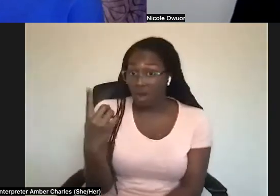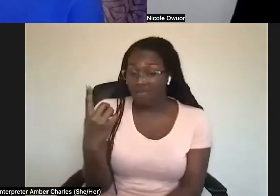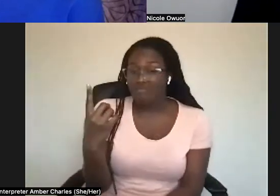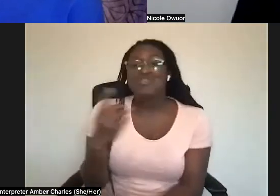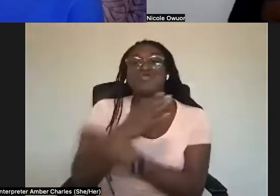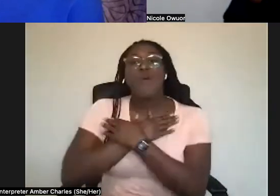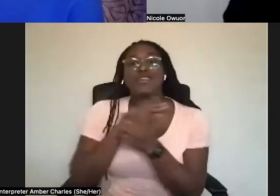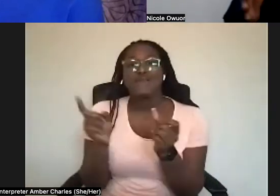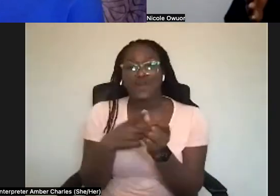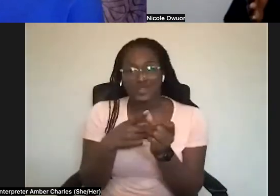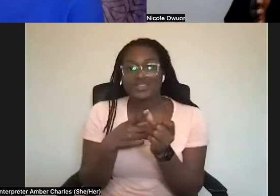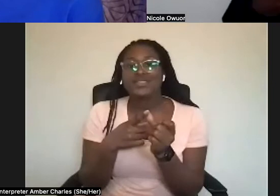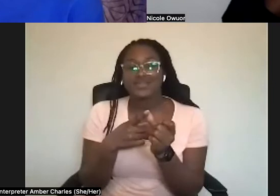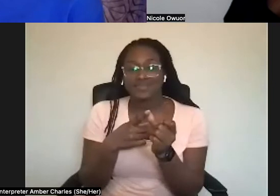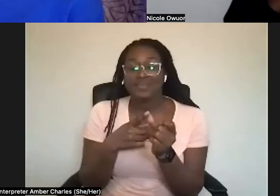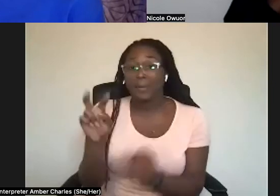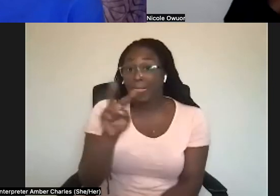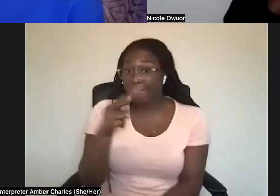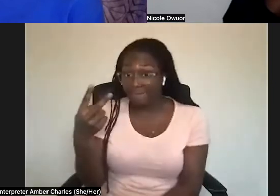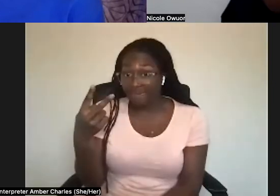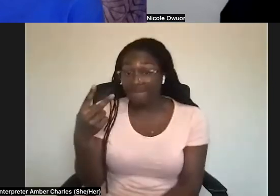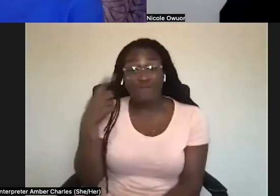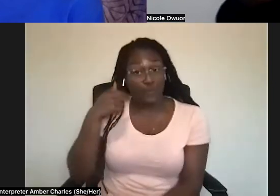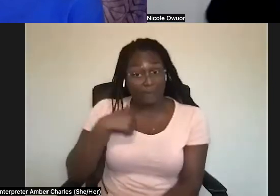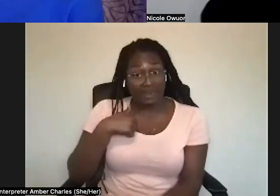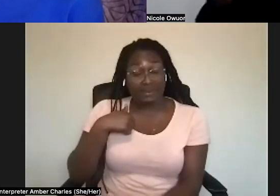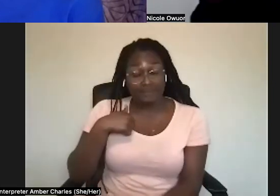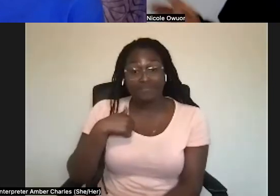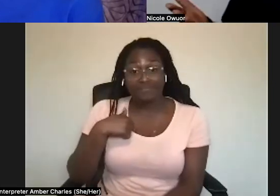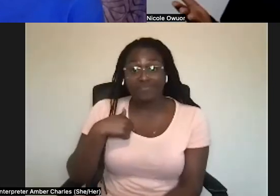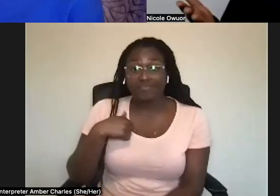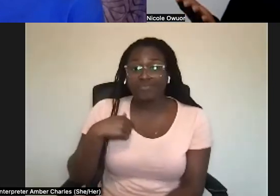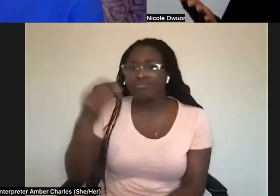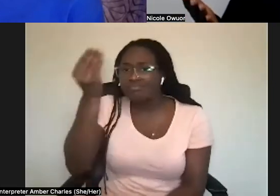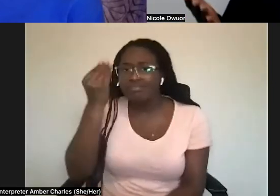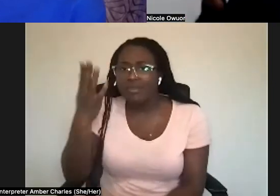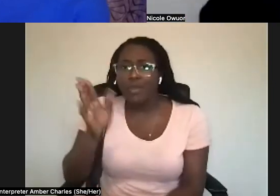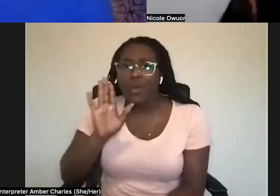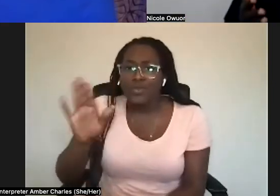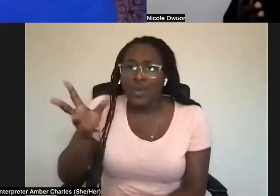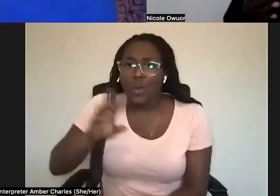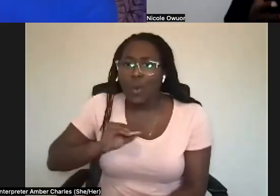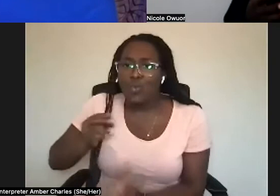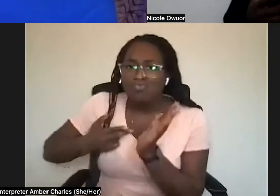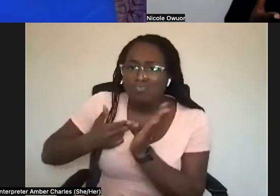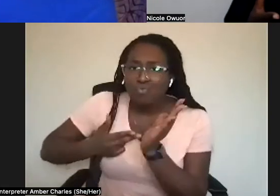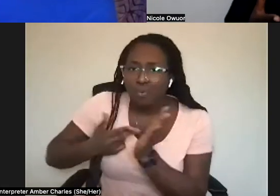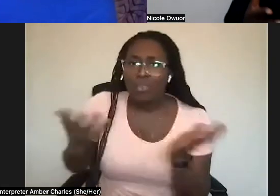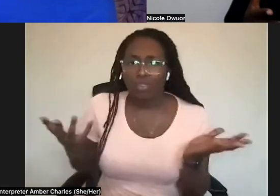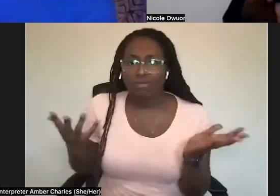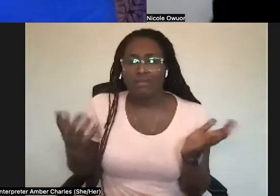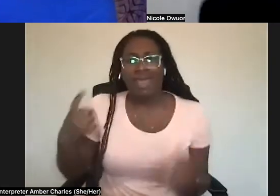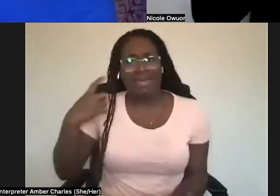first. The second for me, tell your truth. I think one of the things